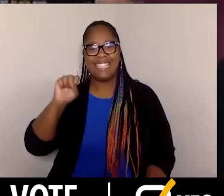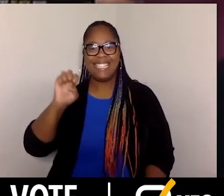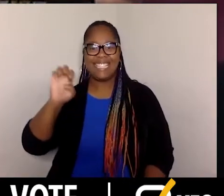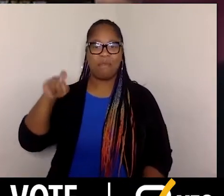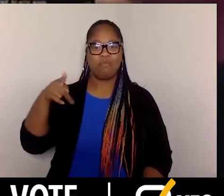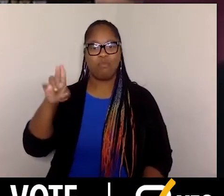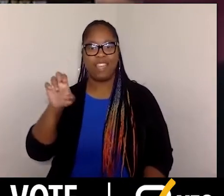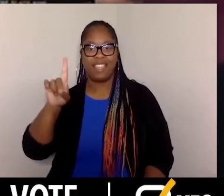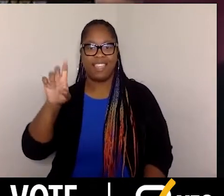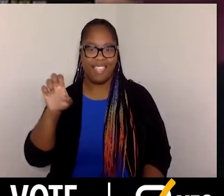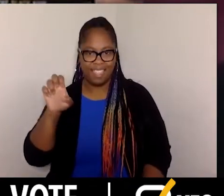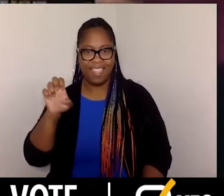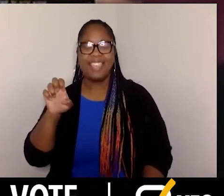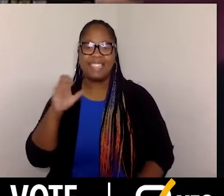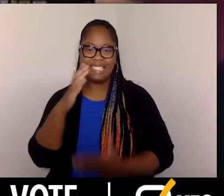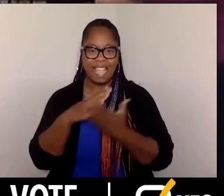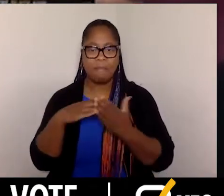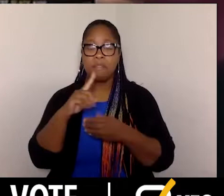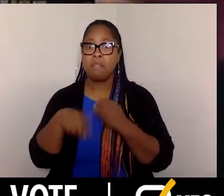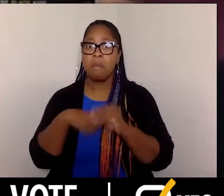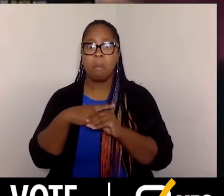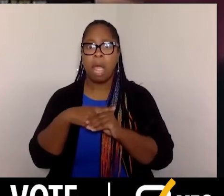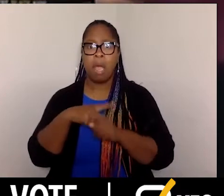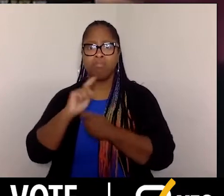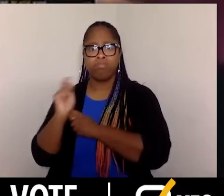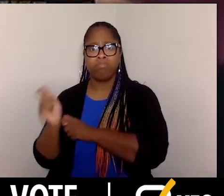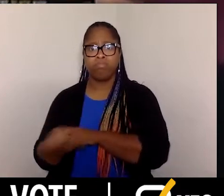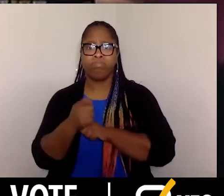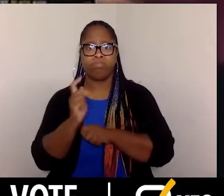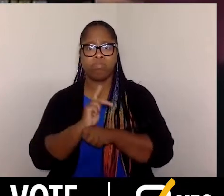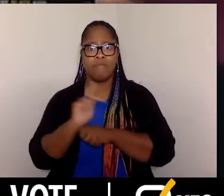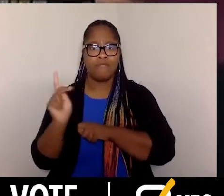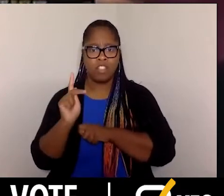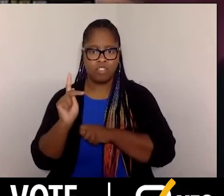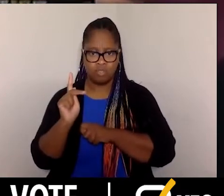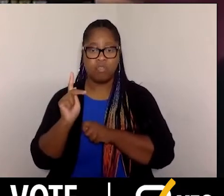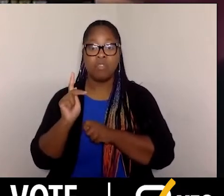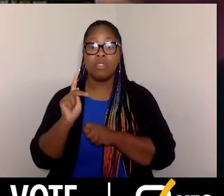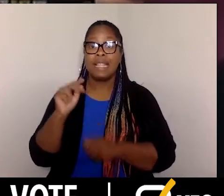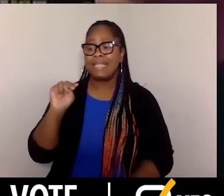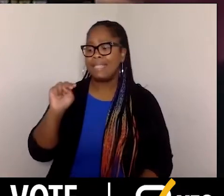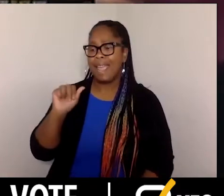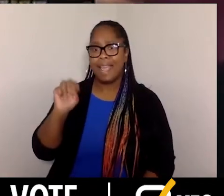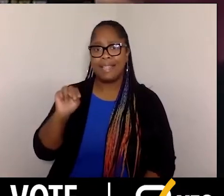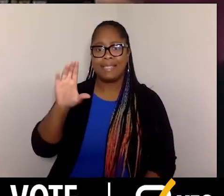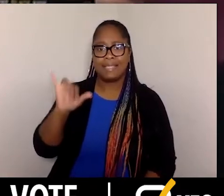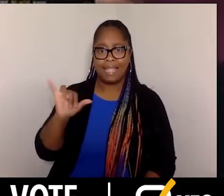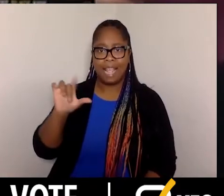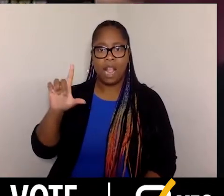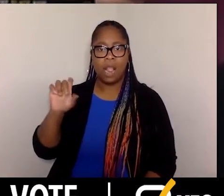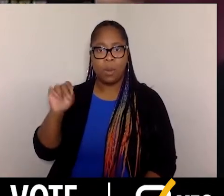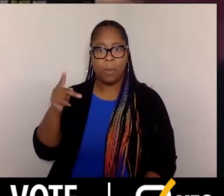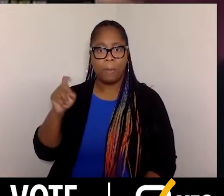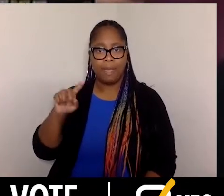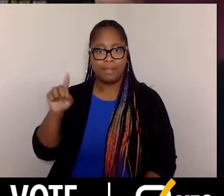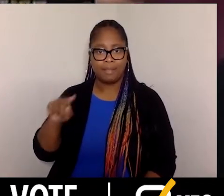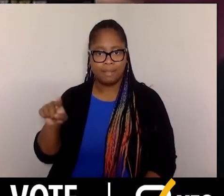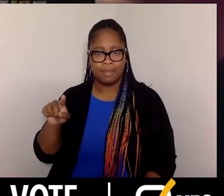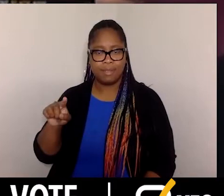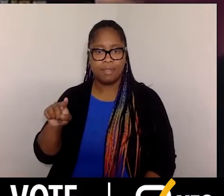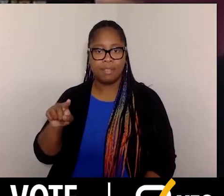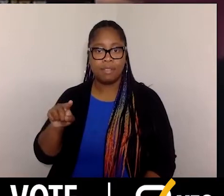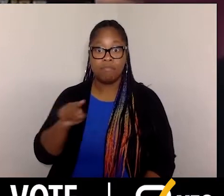on groundbreaking professional golfer Nancy Lopez. I challenge you not to have a huge